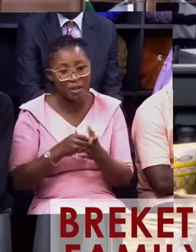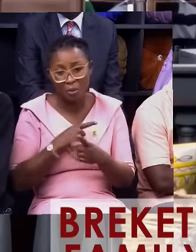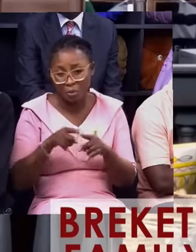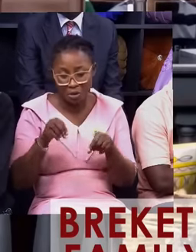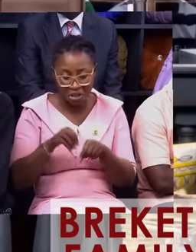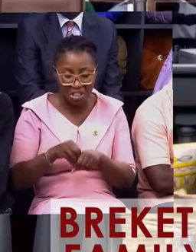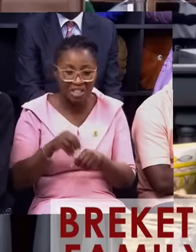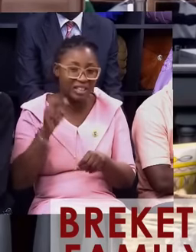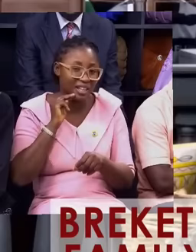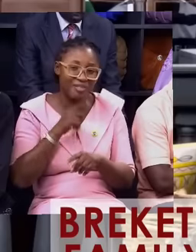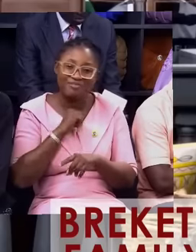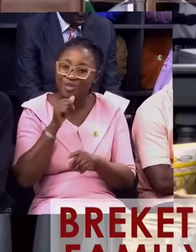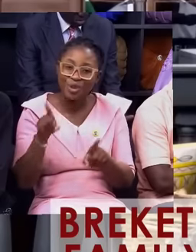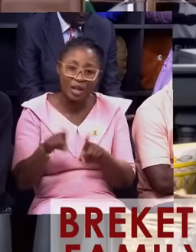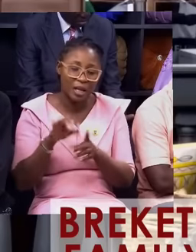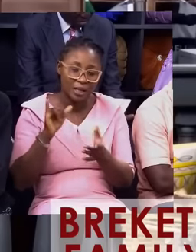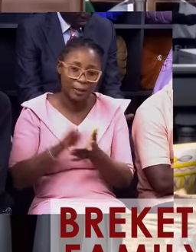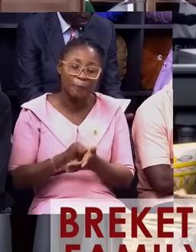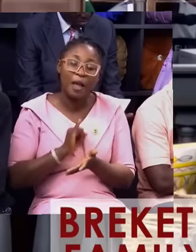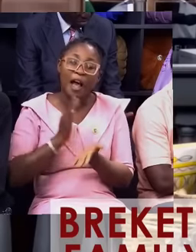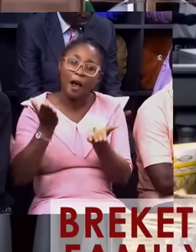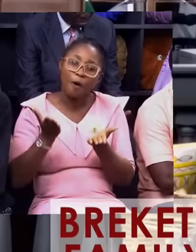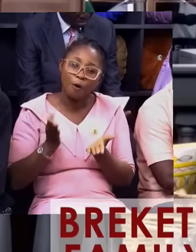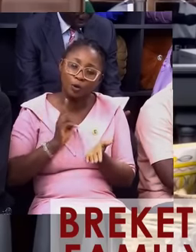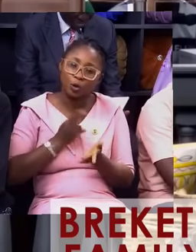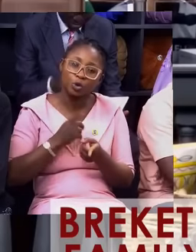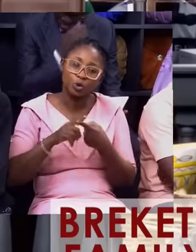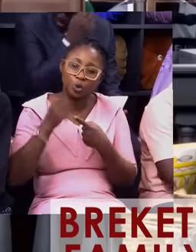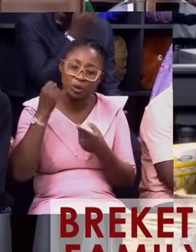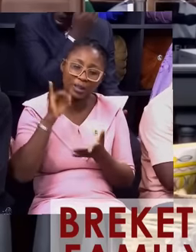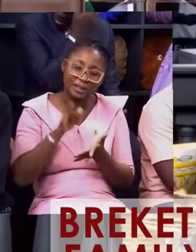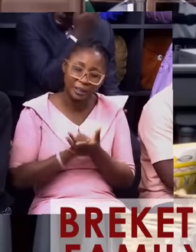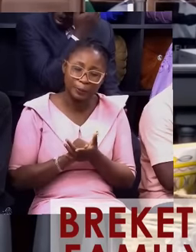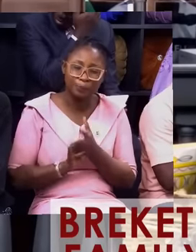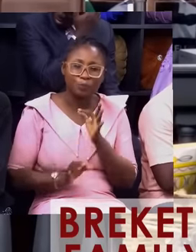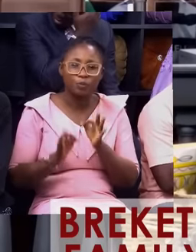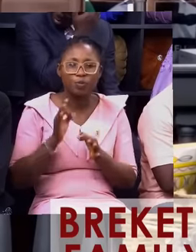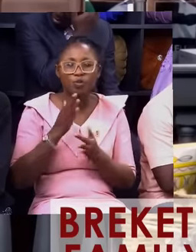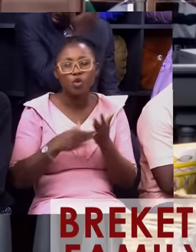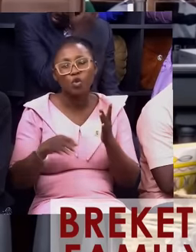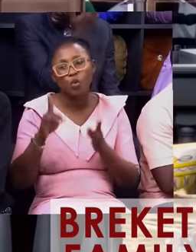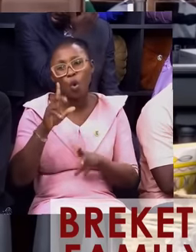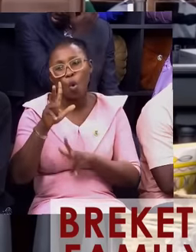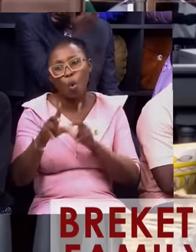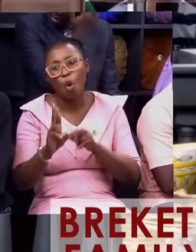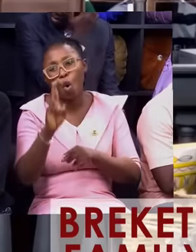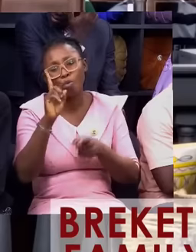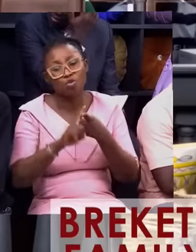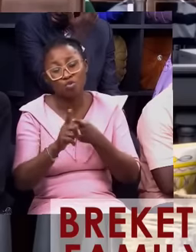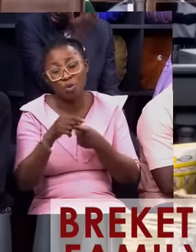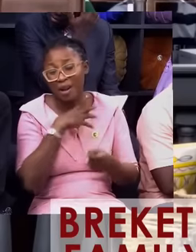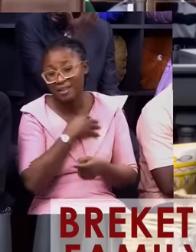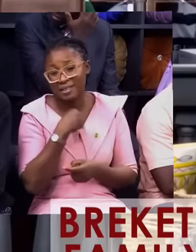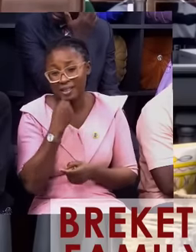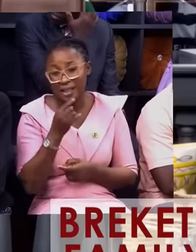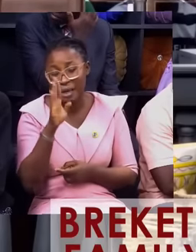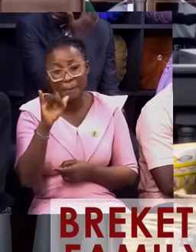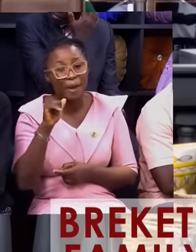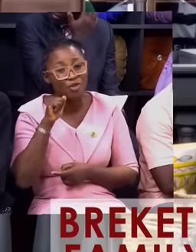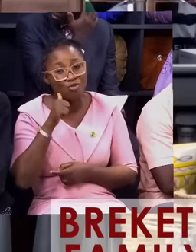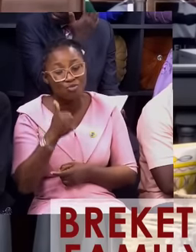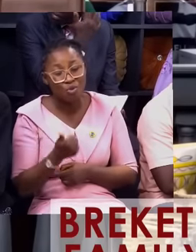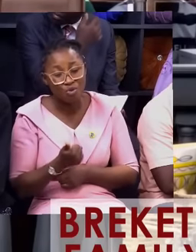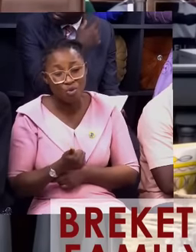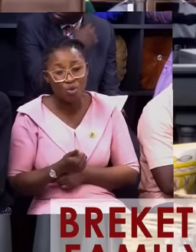like that so I want us to understand something if somebody walk up to you and said by